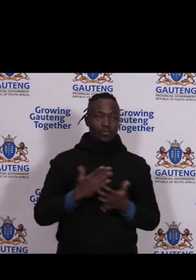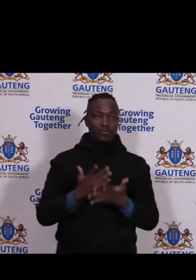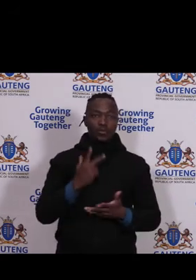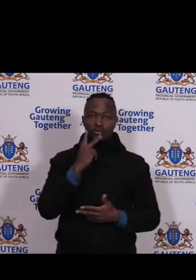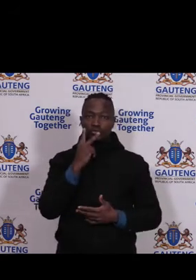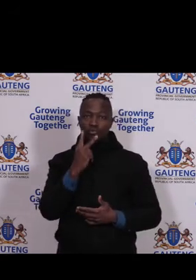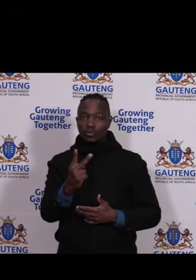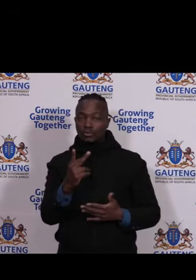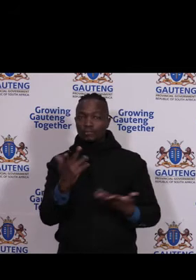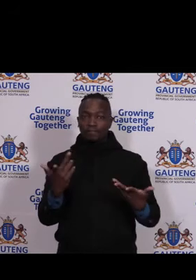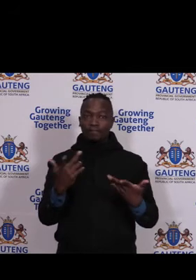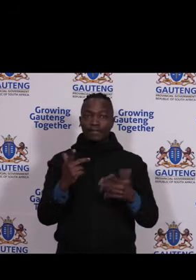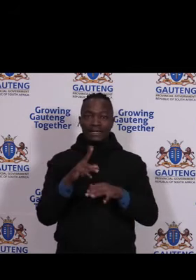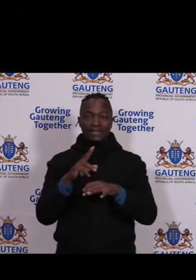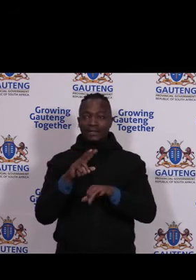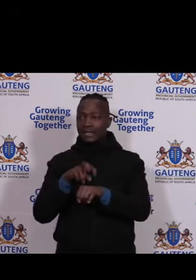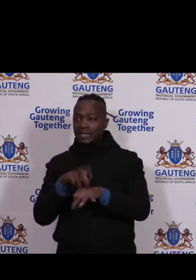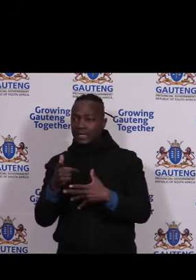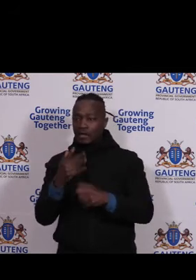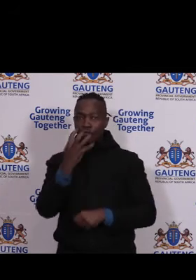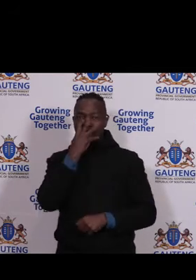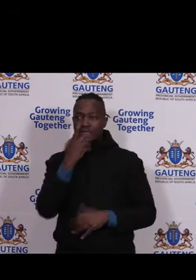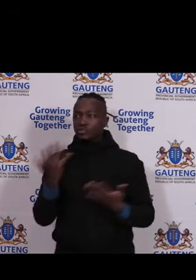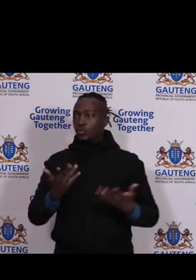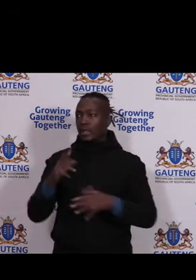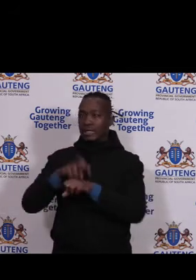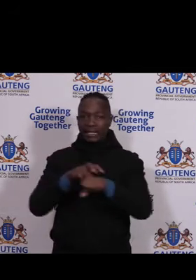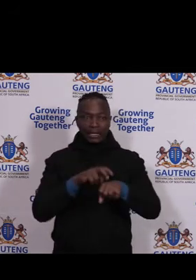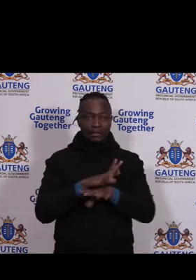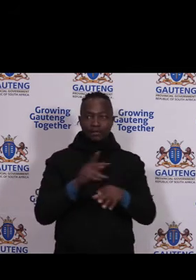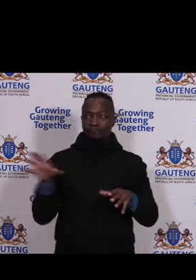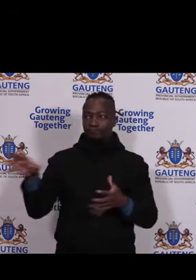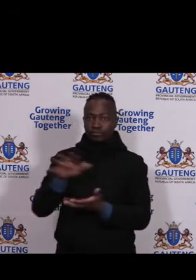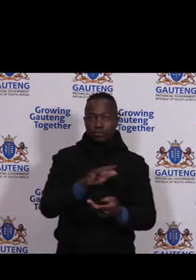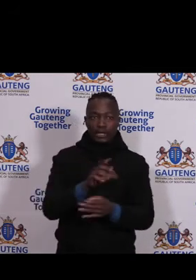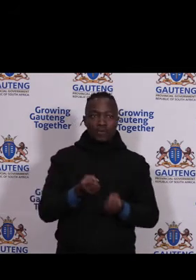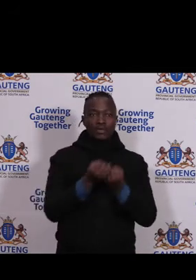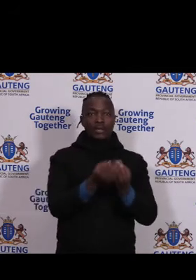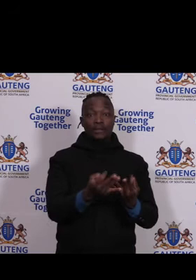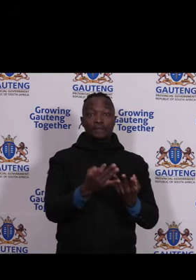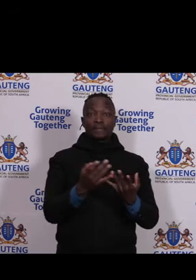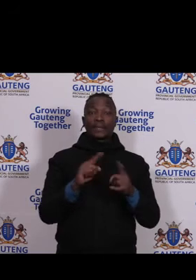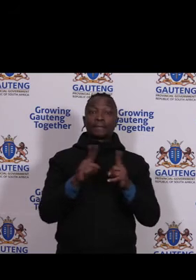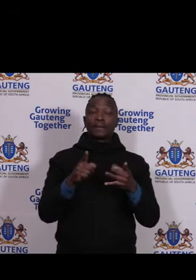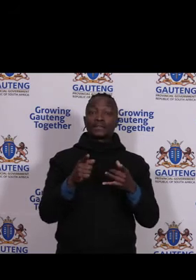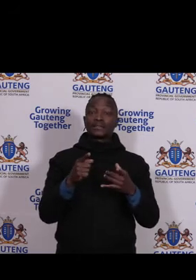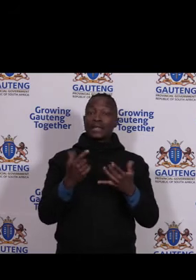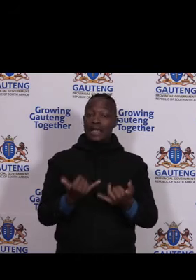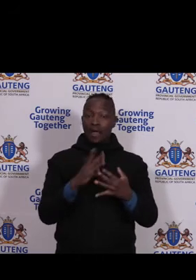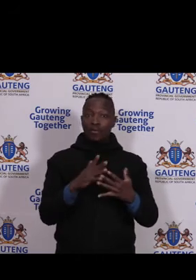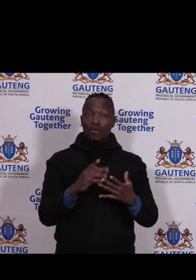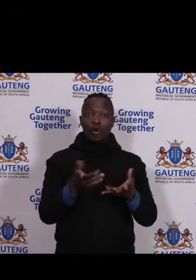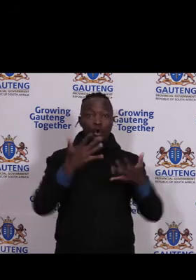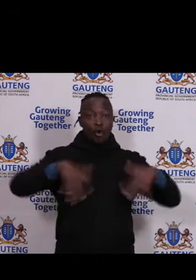at the requirements for ventilation. But there is an indication that the new beds that we are putting up